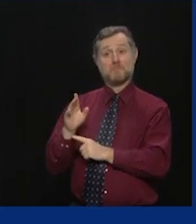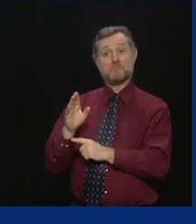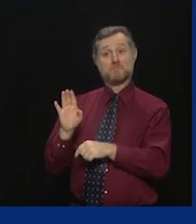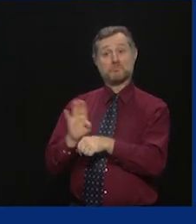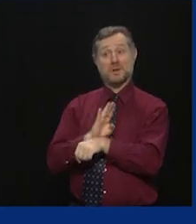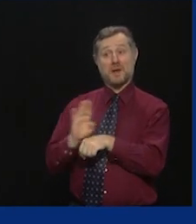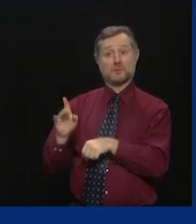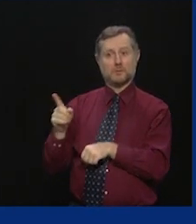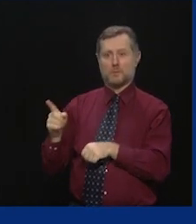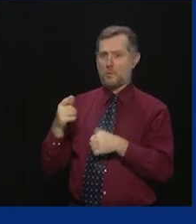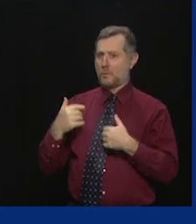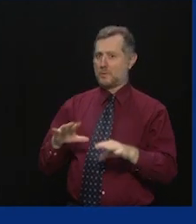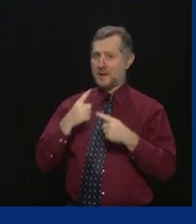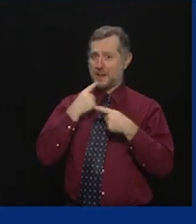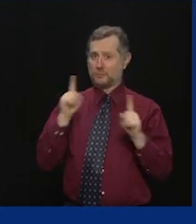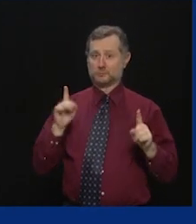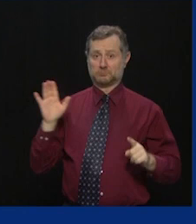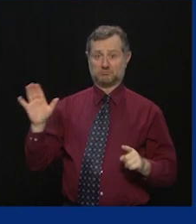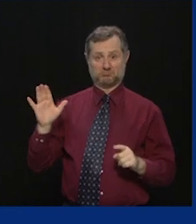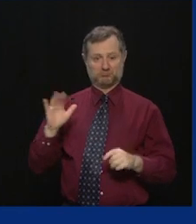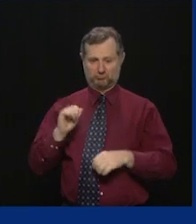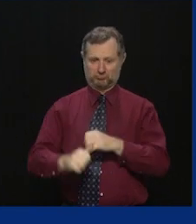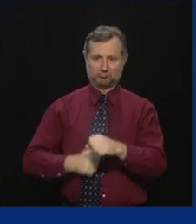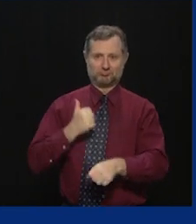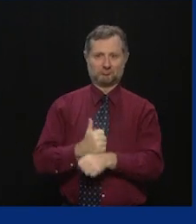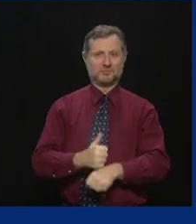downtown Rochester.